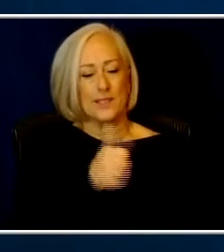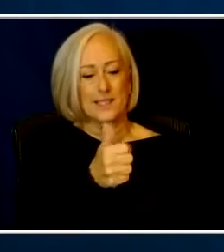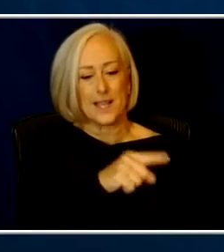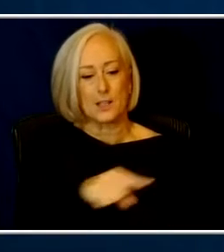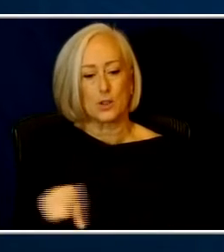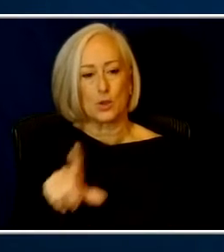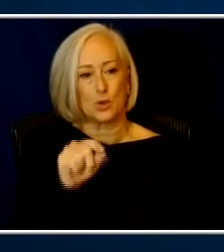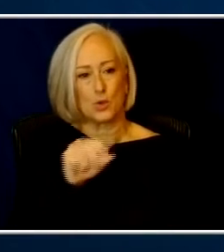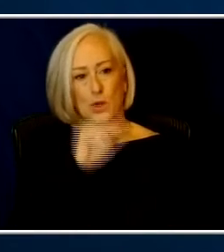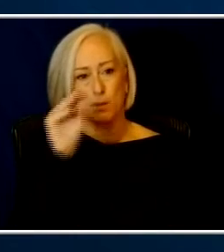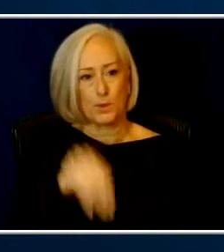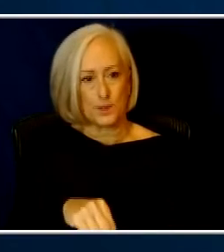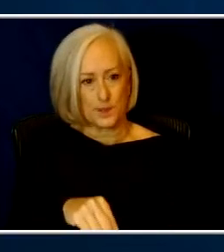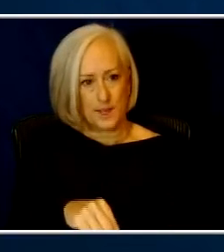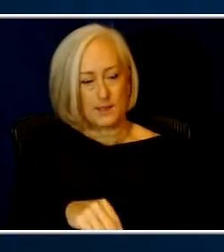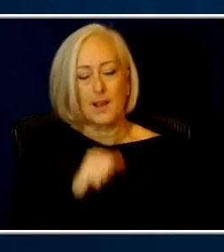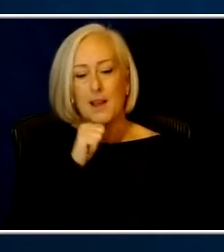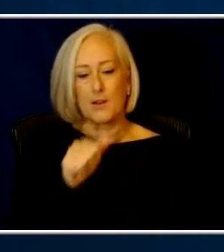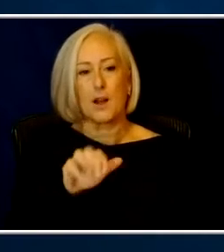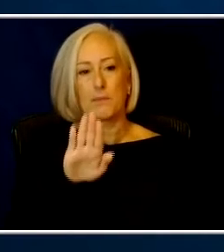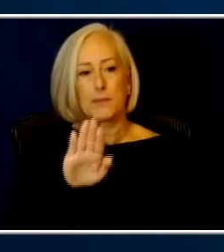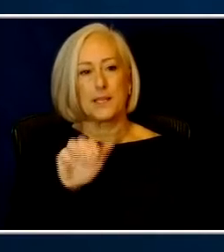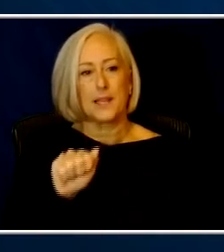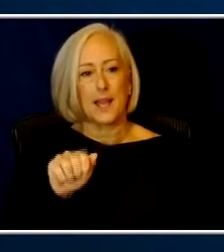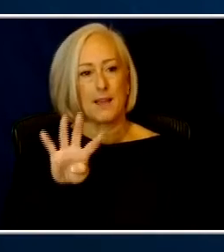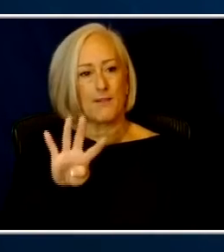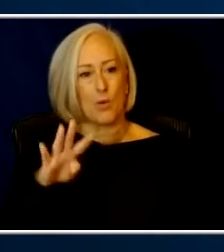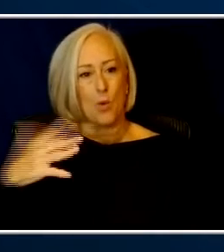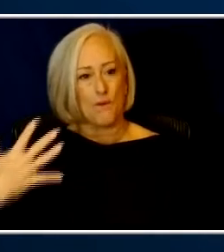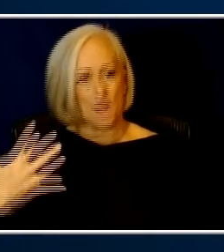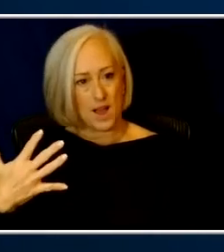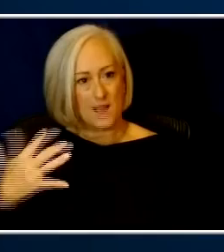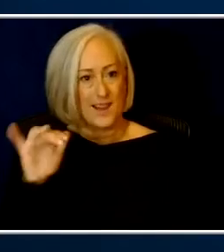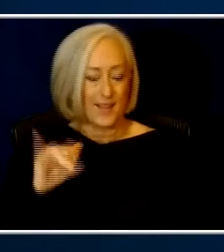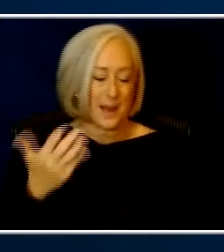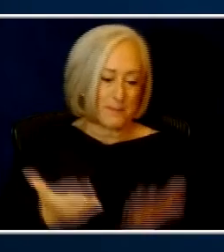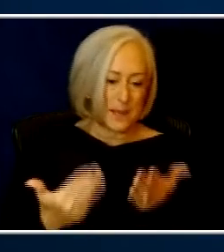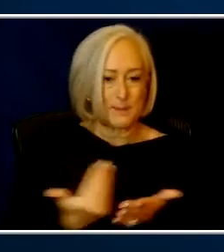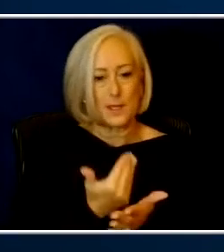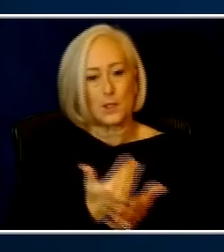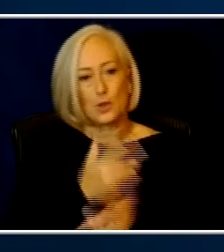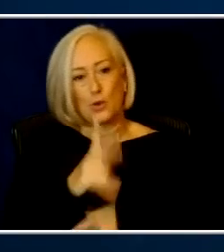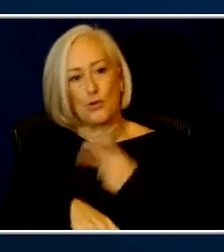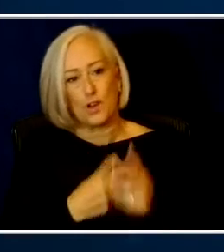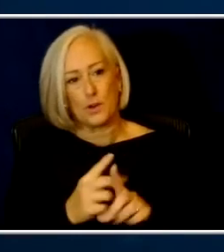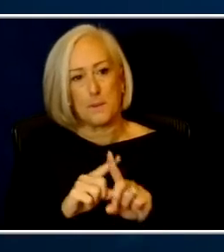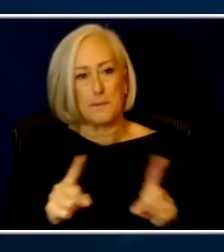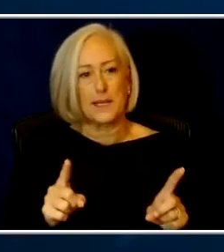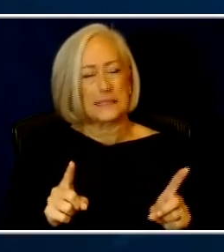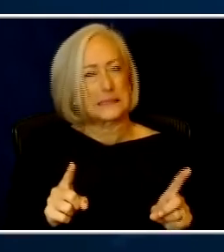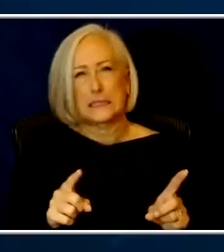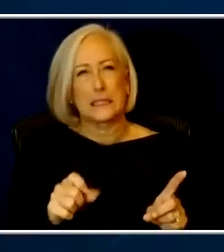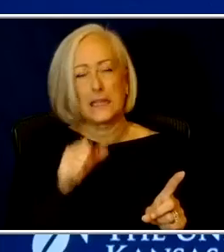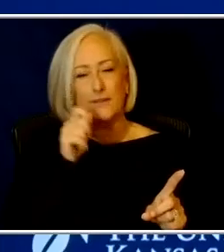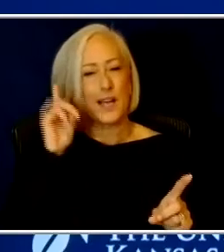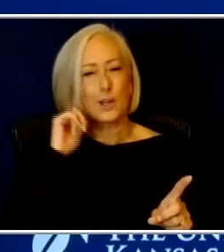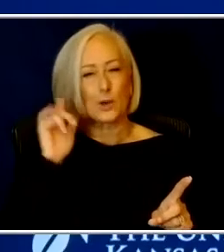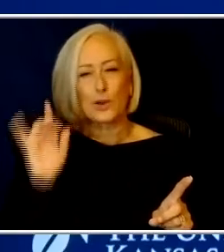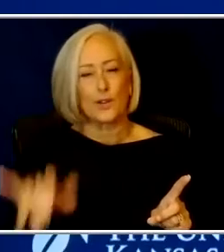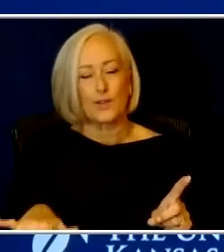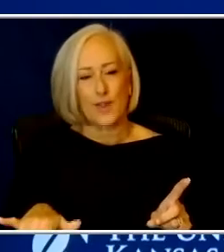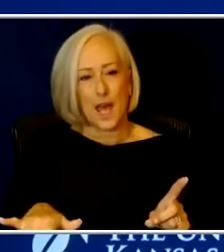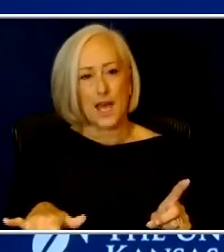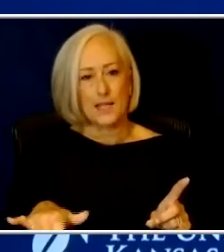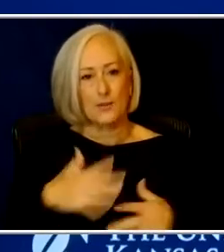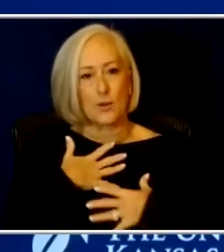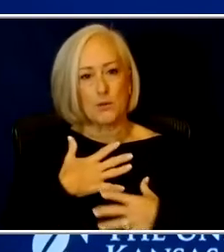longer BA.4/5, so there are one of the new variants. But I've not heard anything about it causing just fatigue. No, I would agree with you. I think that